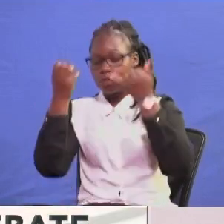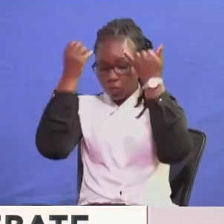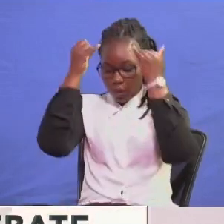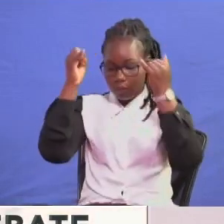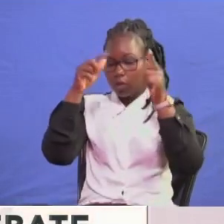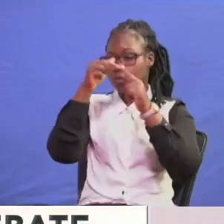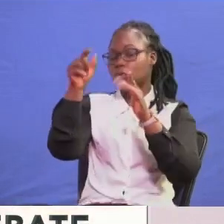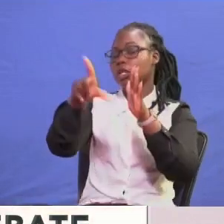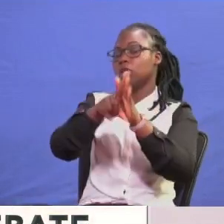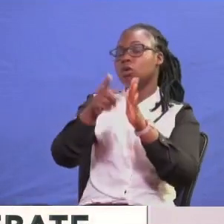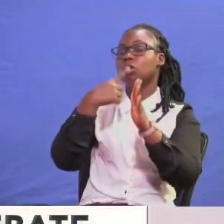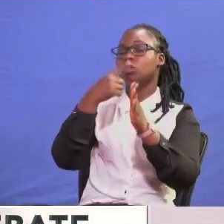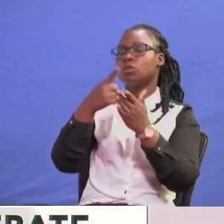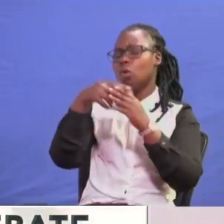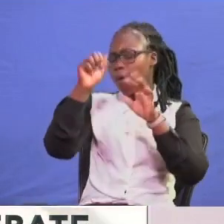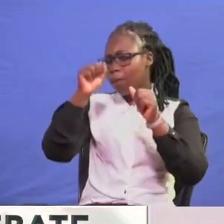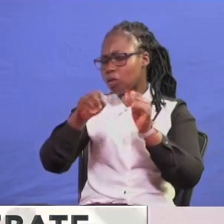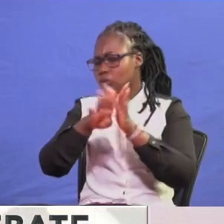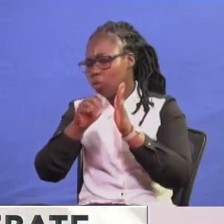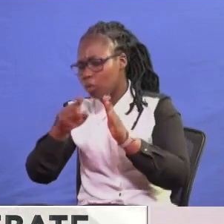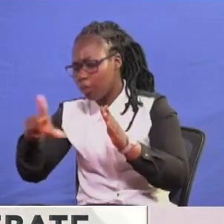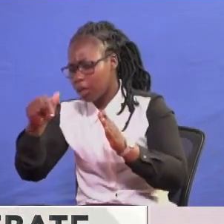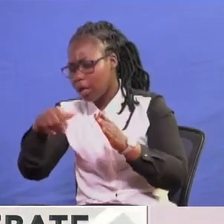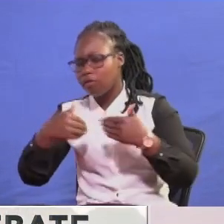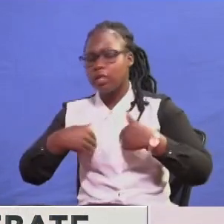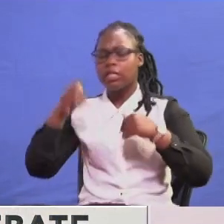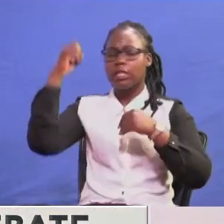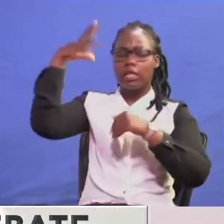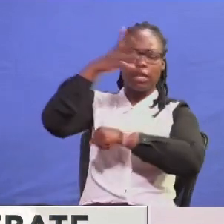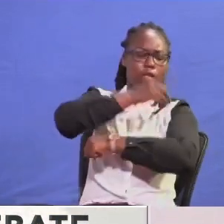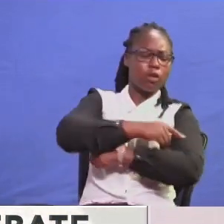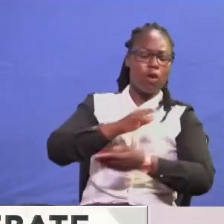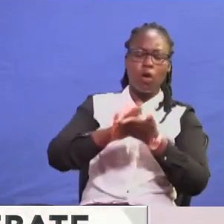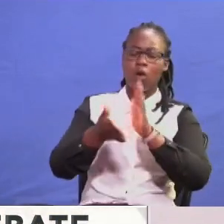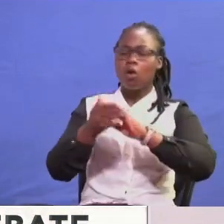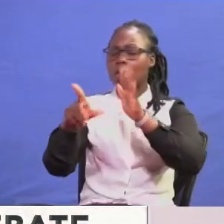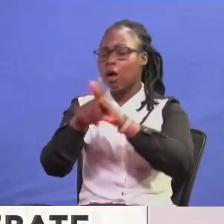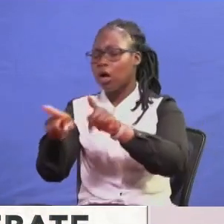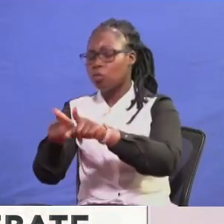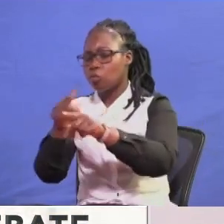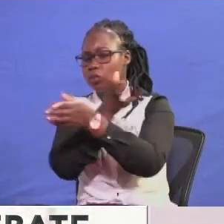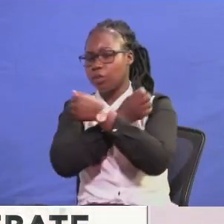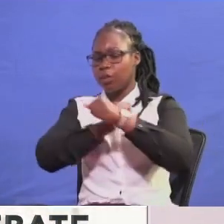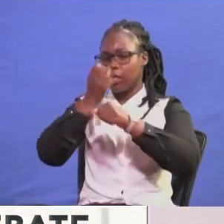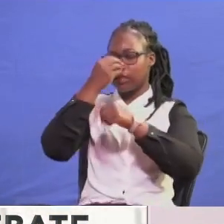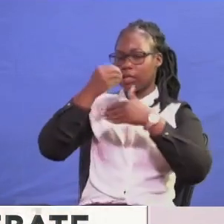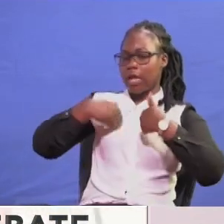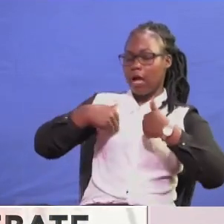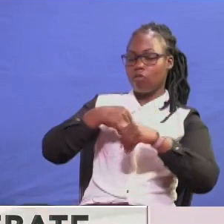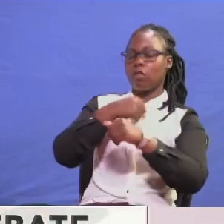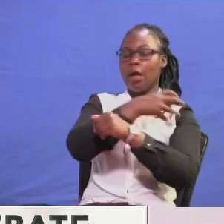law. So should the bill see the light of the day, it will become a law and president will have the powers to actually appoint